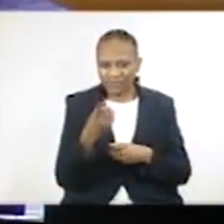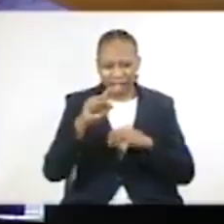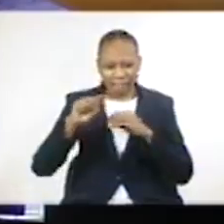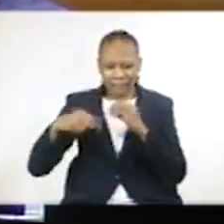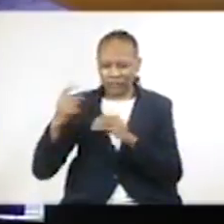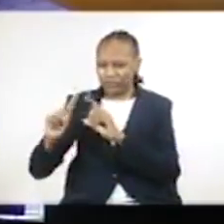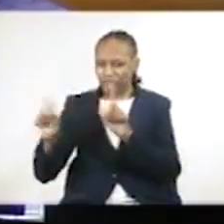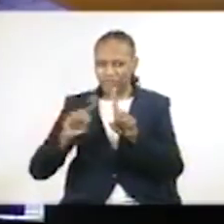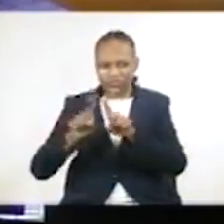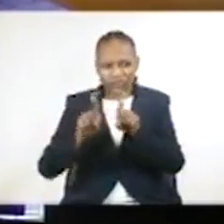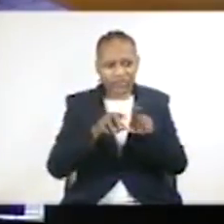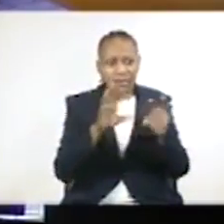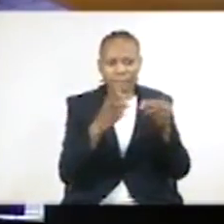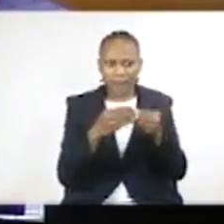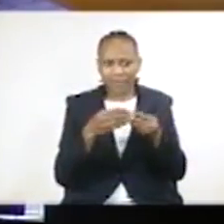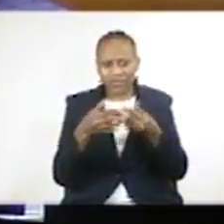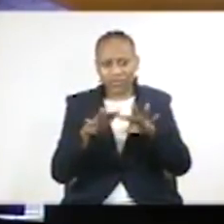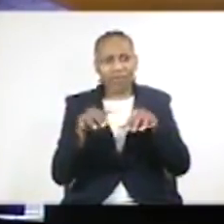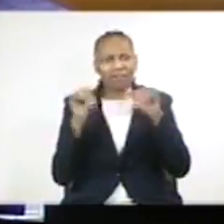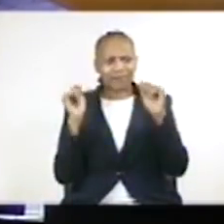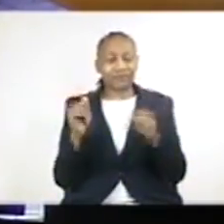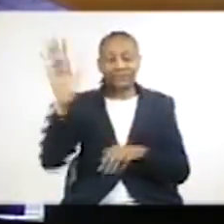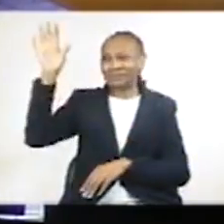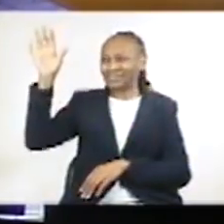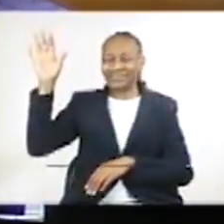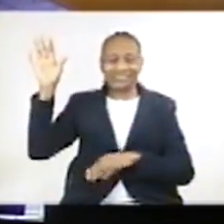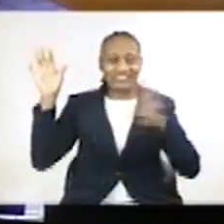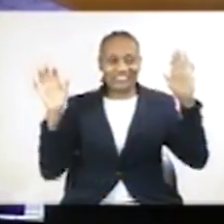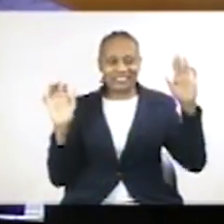through the rules of these houses.